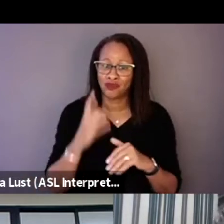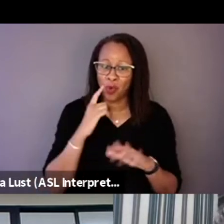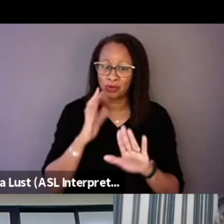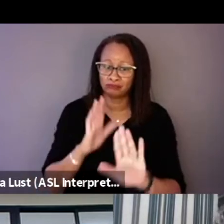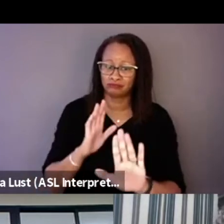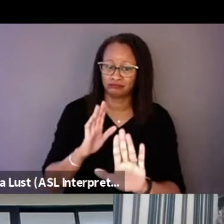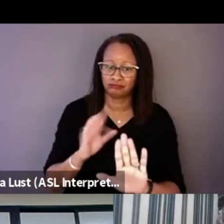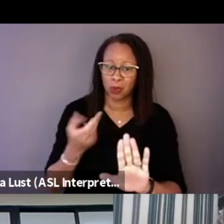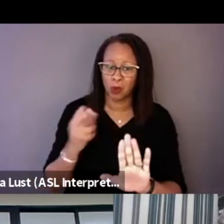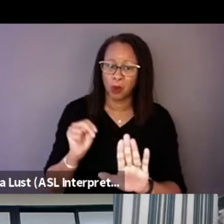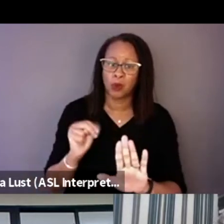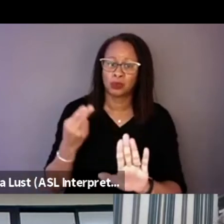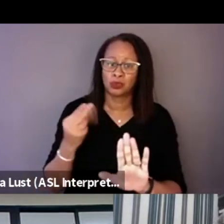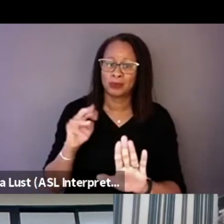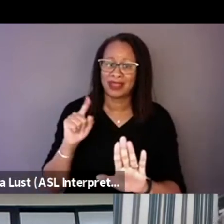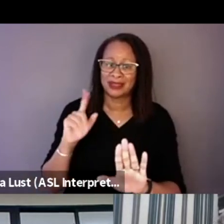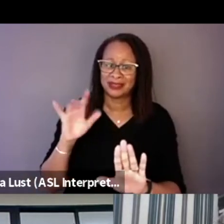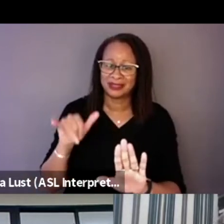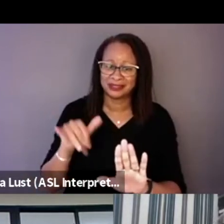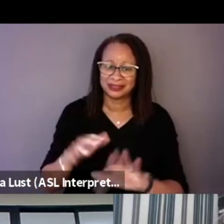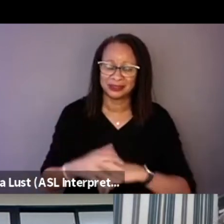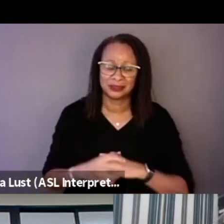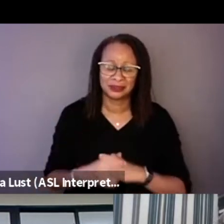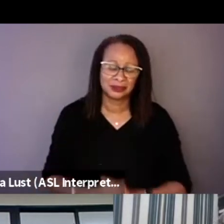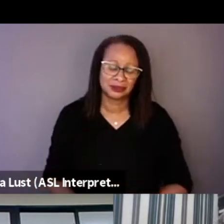and our